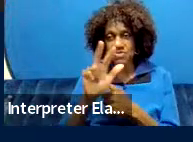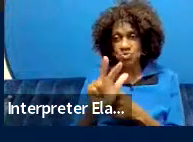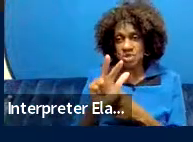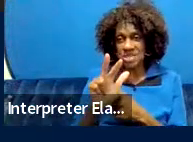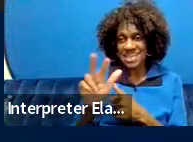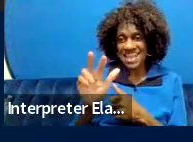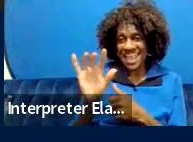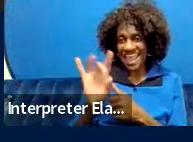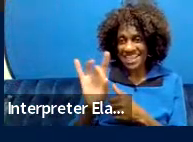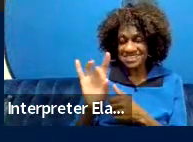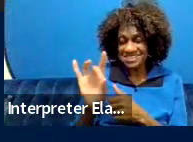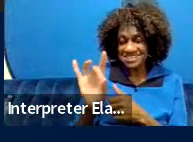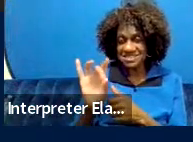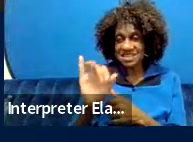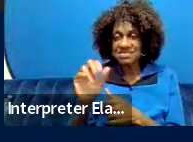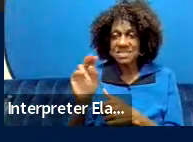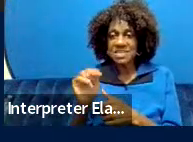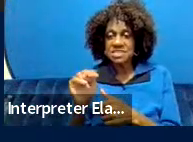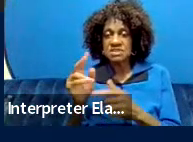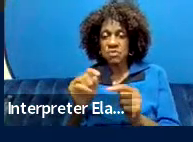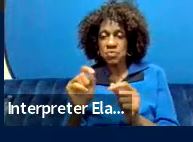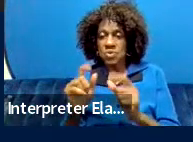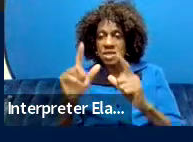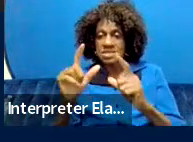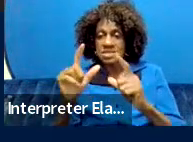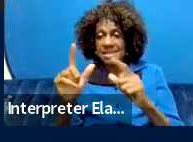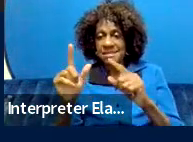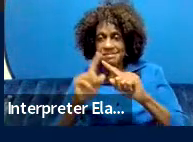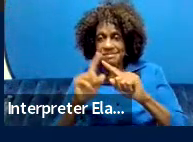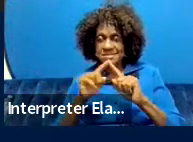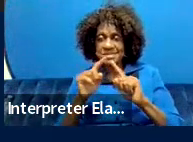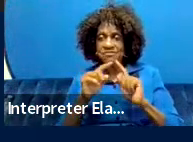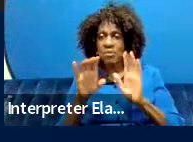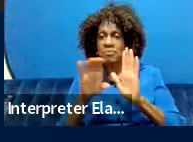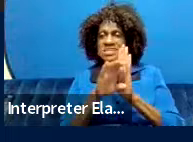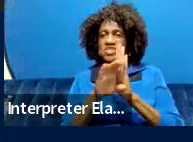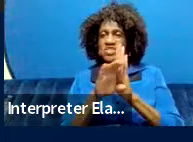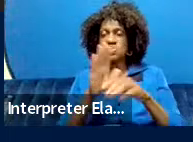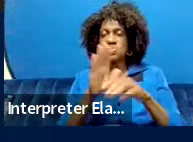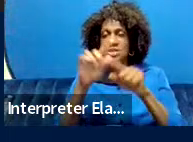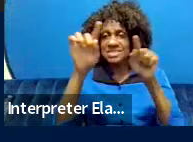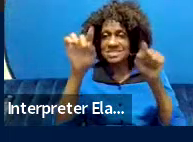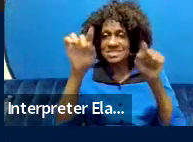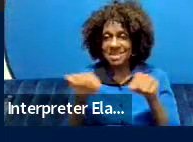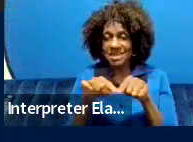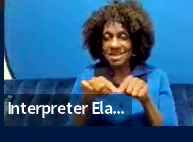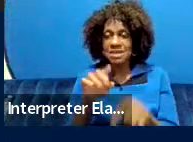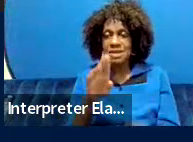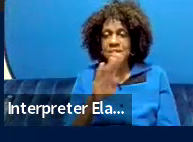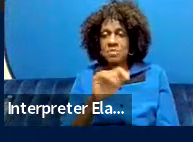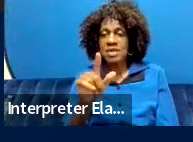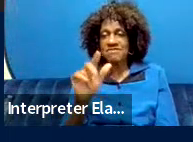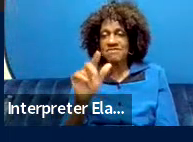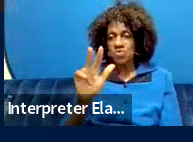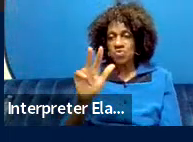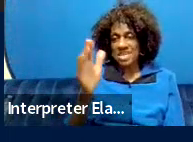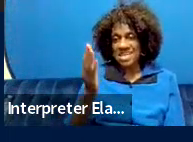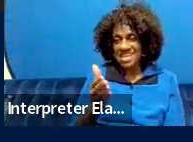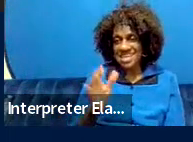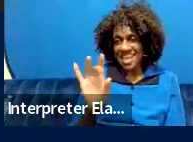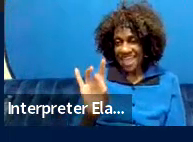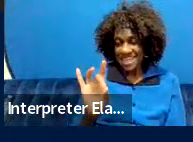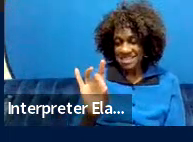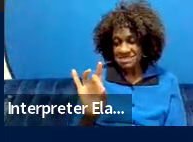minimum from raised borders and decorative elements on signs. So in other words, the Braille has to be 3/8 of an inch minimum from any